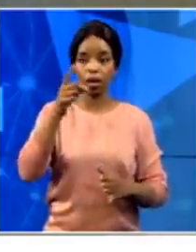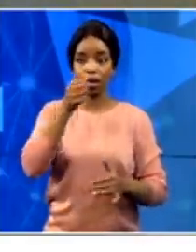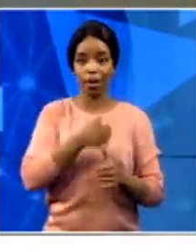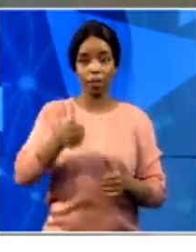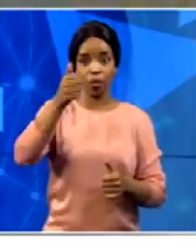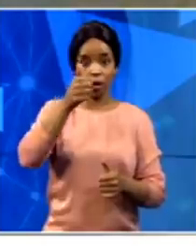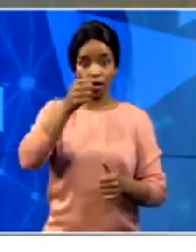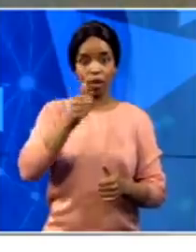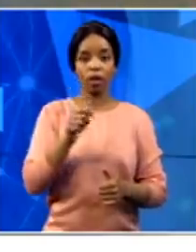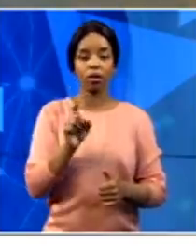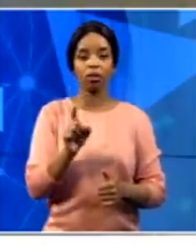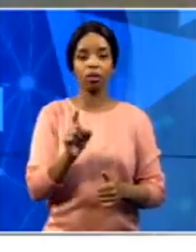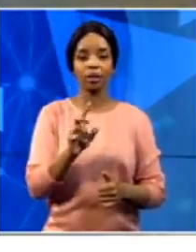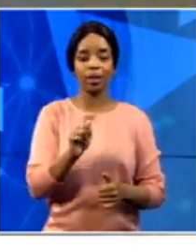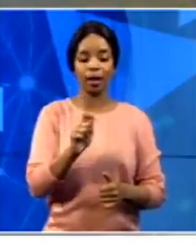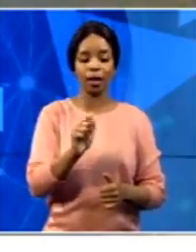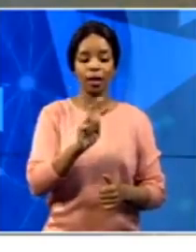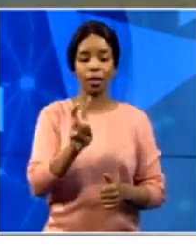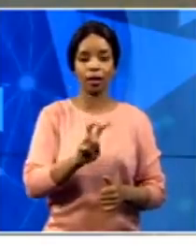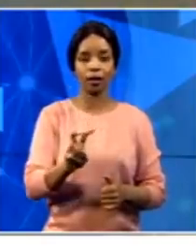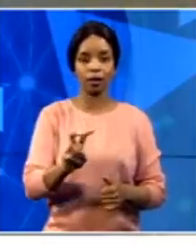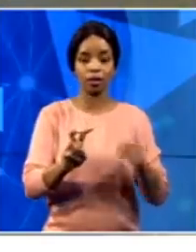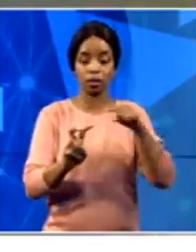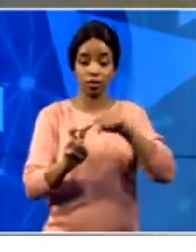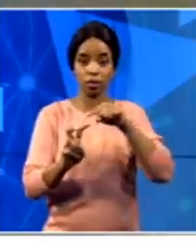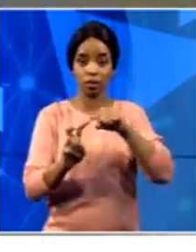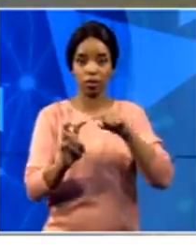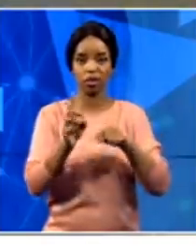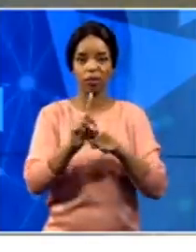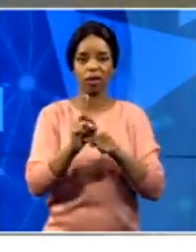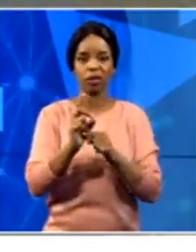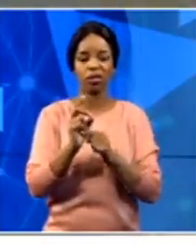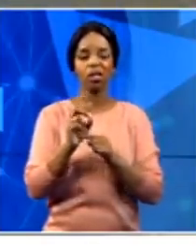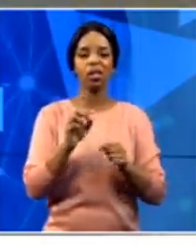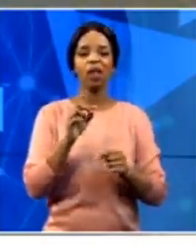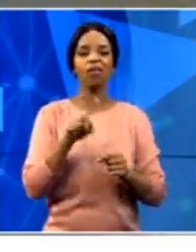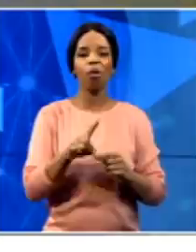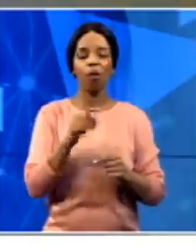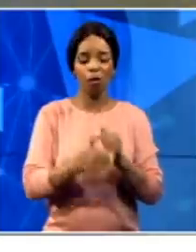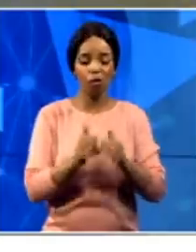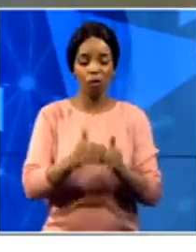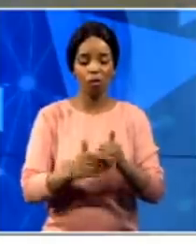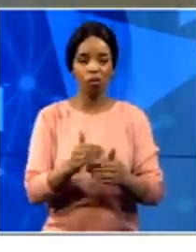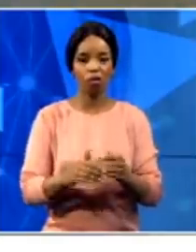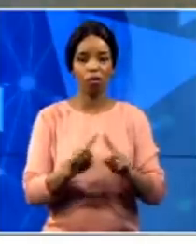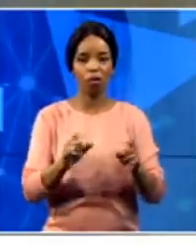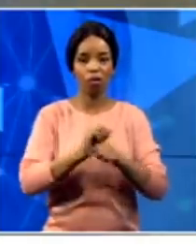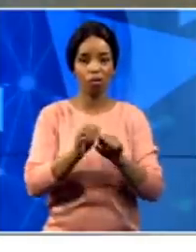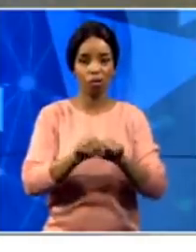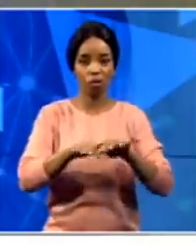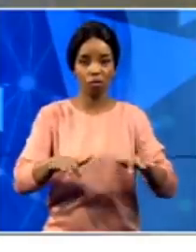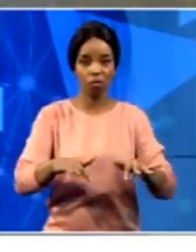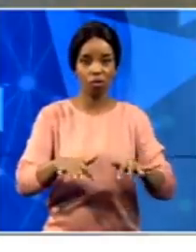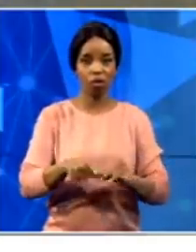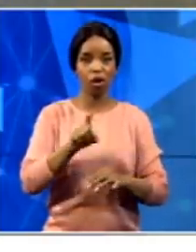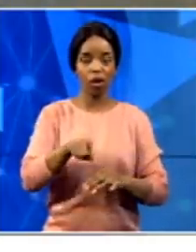turnaround solution, a turnaround plan, and the list goes on. But for COVID-19, we just expect you to go onto our